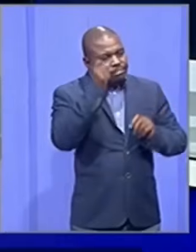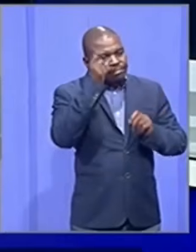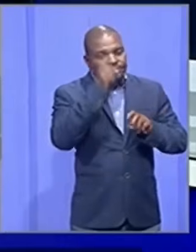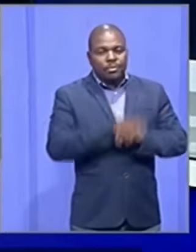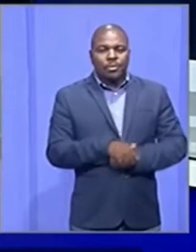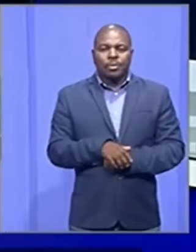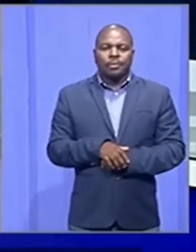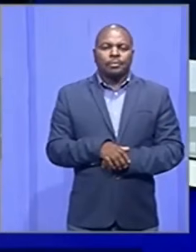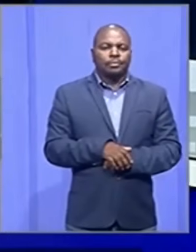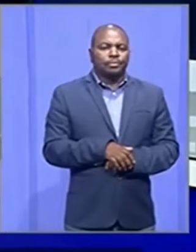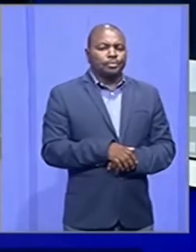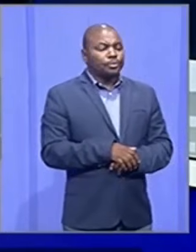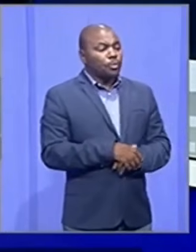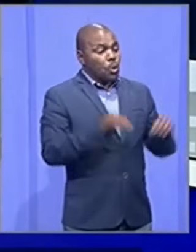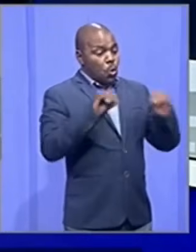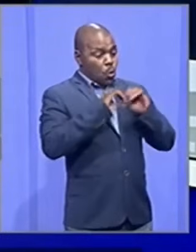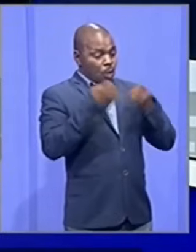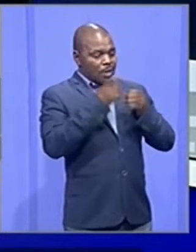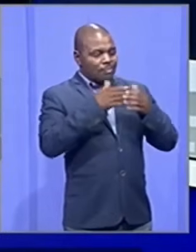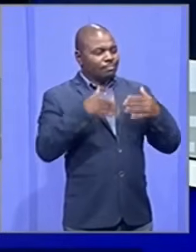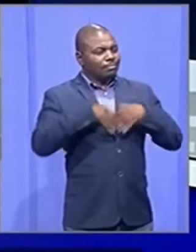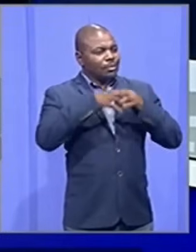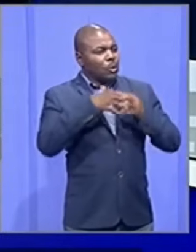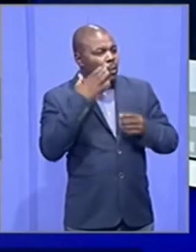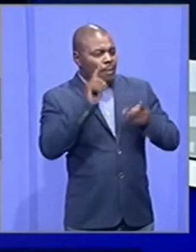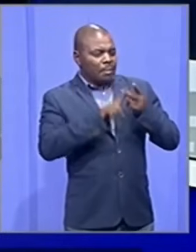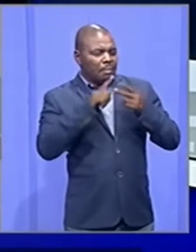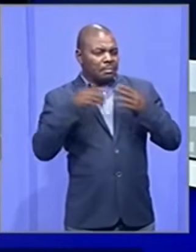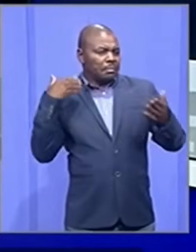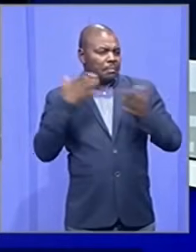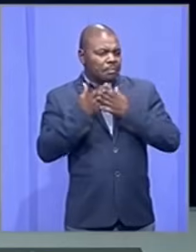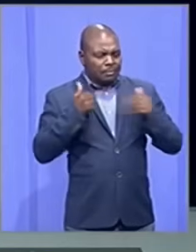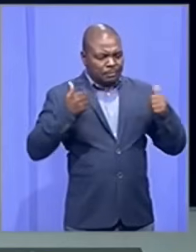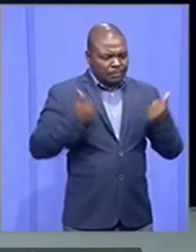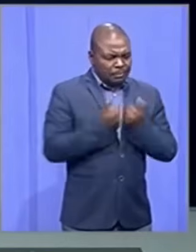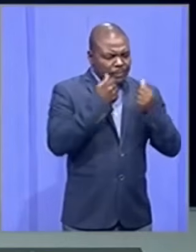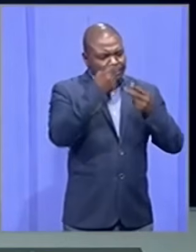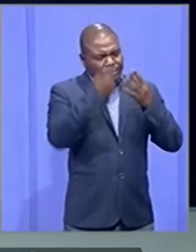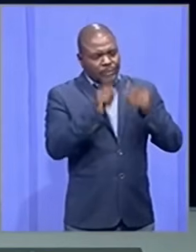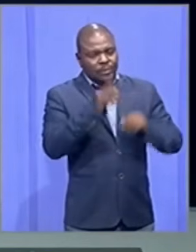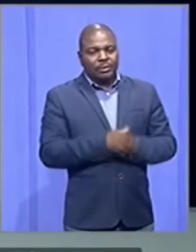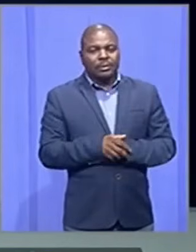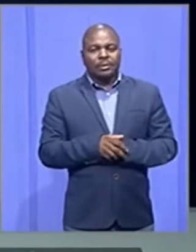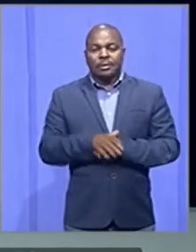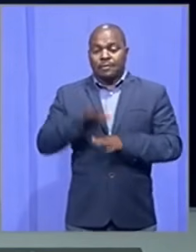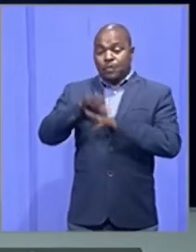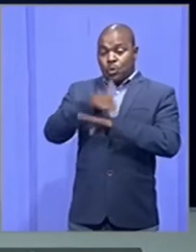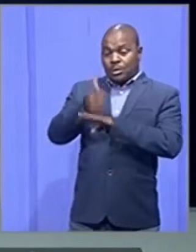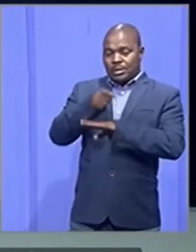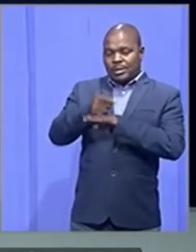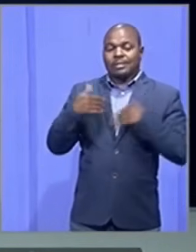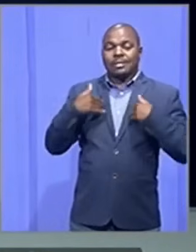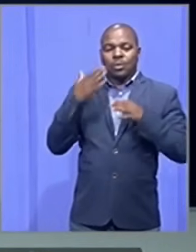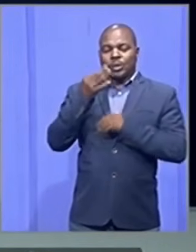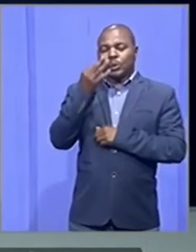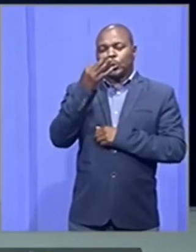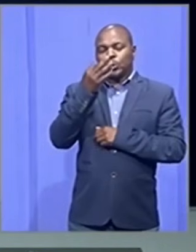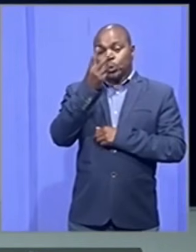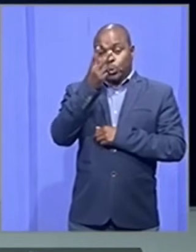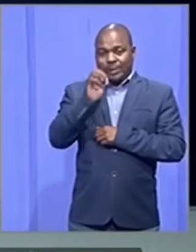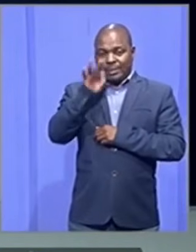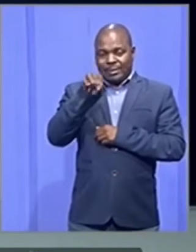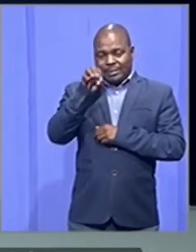nako e kae mokgatlona o theilwe mme ke diphephetso tsa mofuta o fetsa o tobane le tsona? I started foundation toro ena e qadile ka 2013 so re na le 10 years re